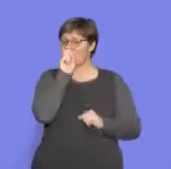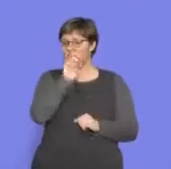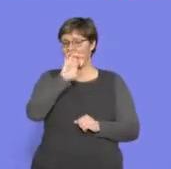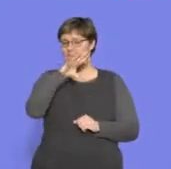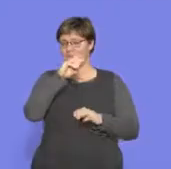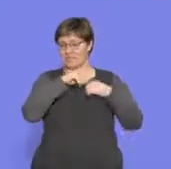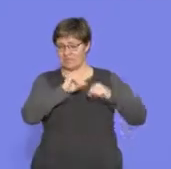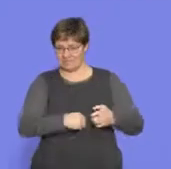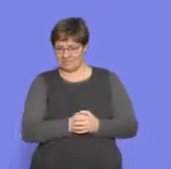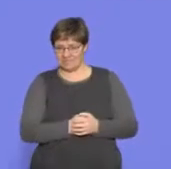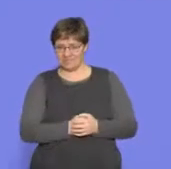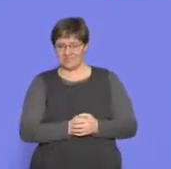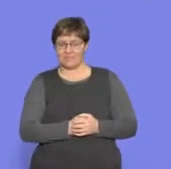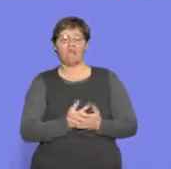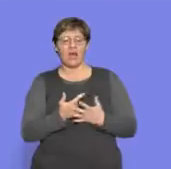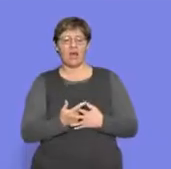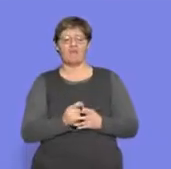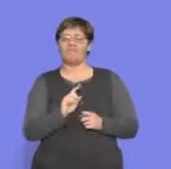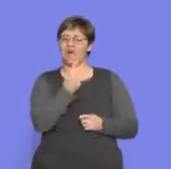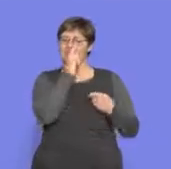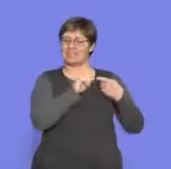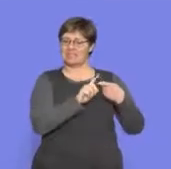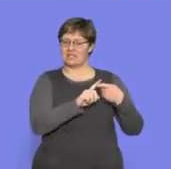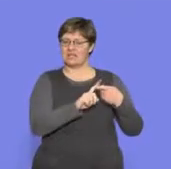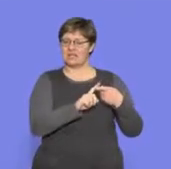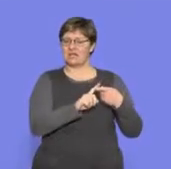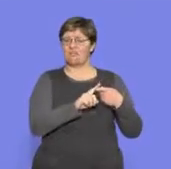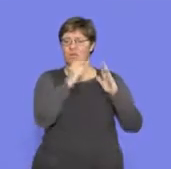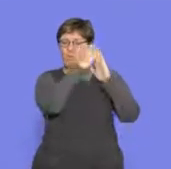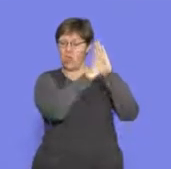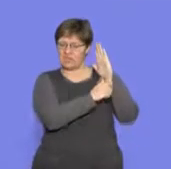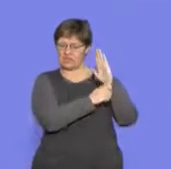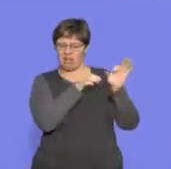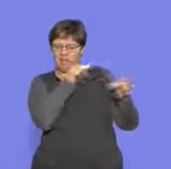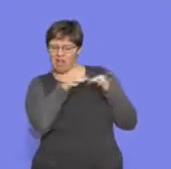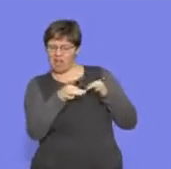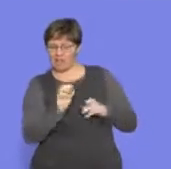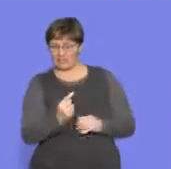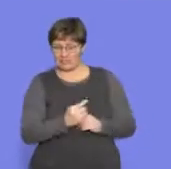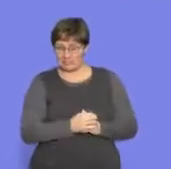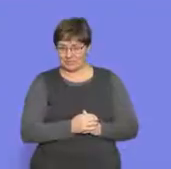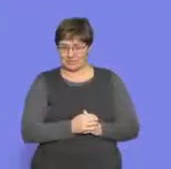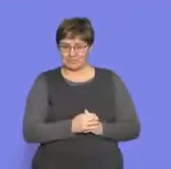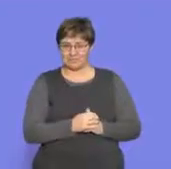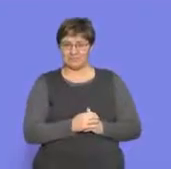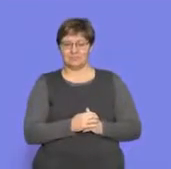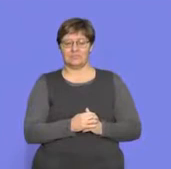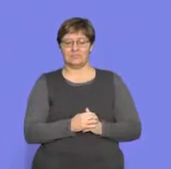to look at ecosystems. Let's get straight into unpacking some important terminology as we get into this lesson.